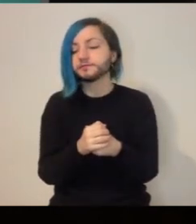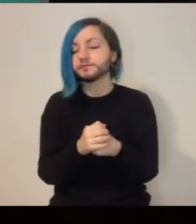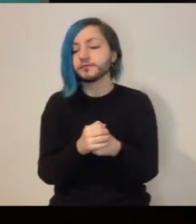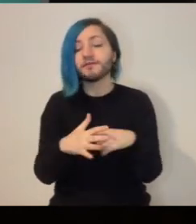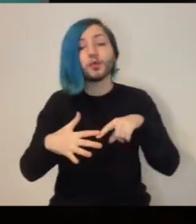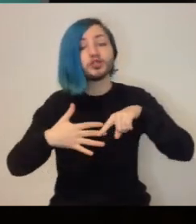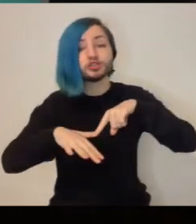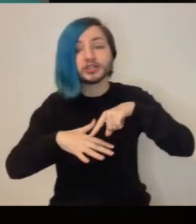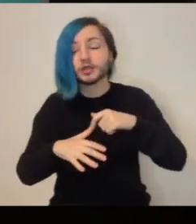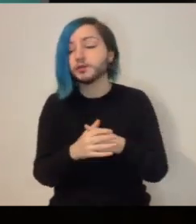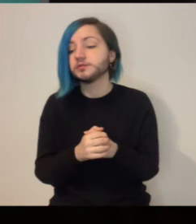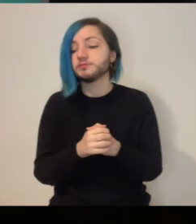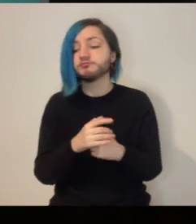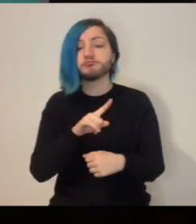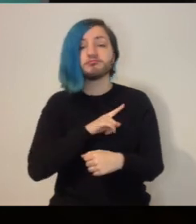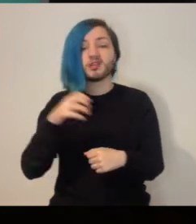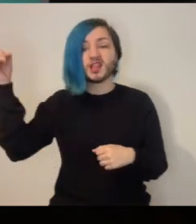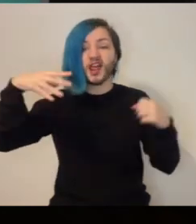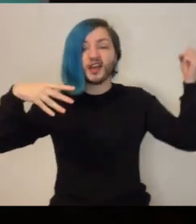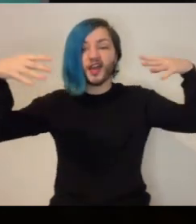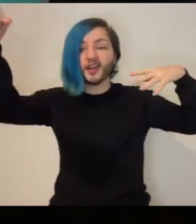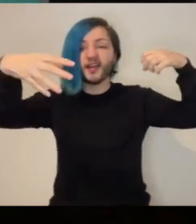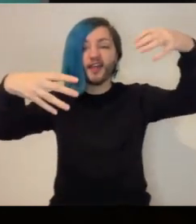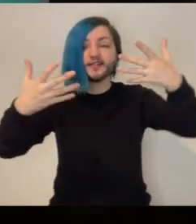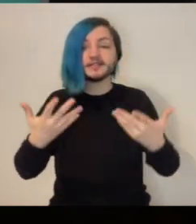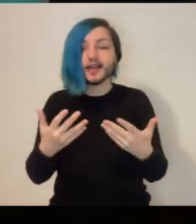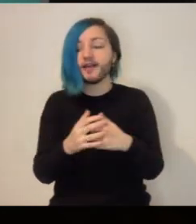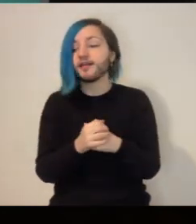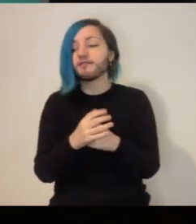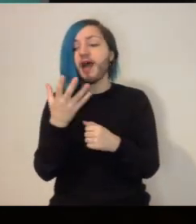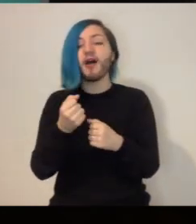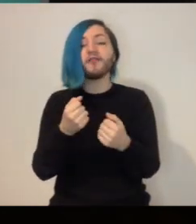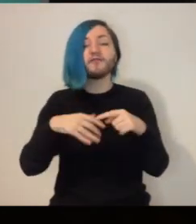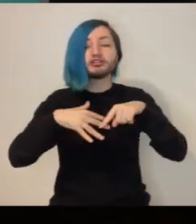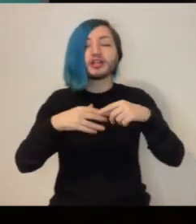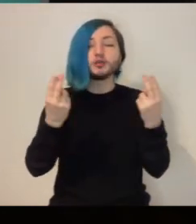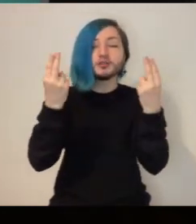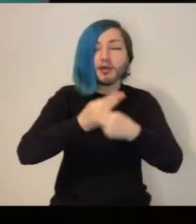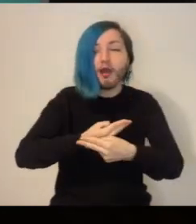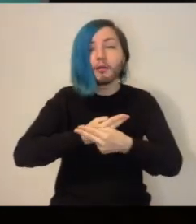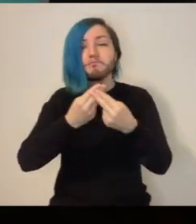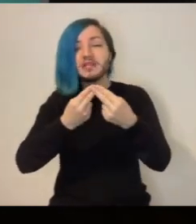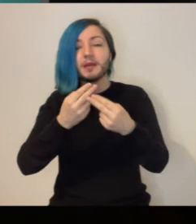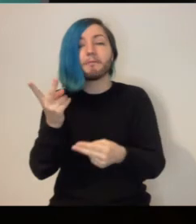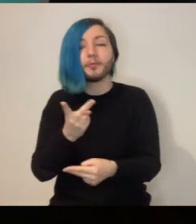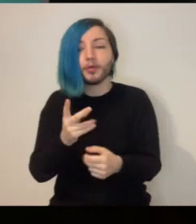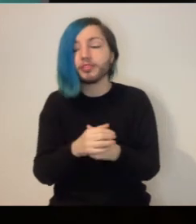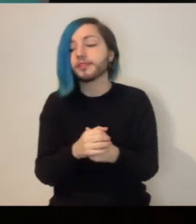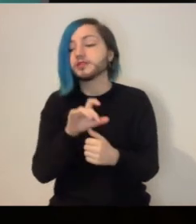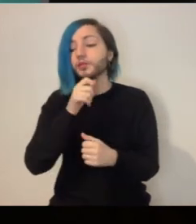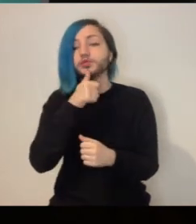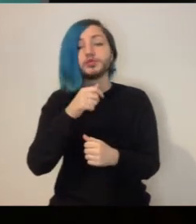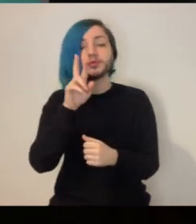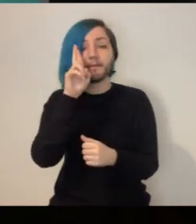shadows, because I've got multiple light sources, I've got dark shadows and I've got medium shadows. So I'm going to use my